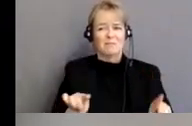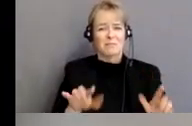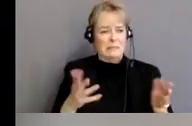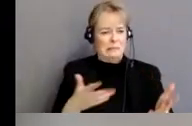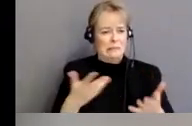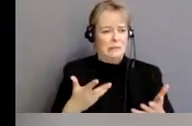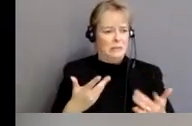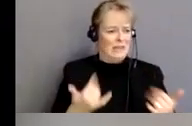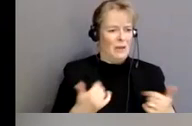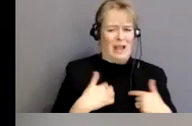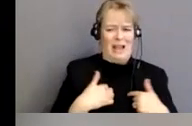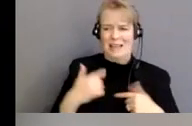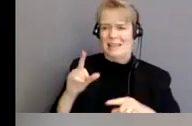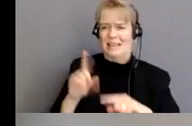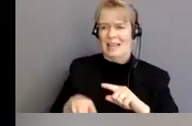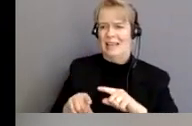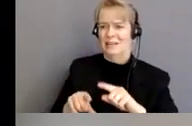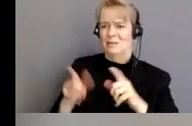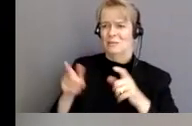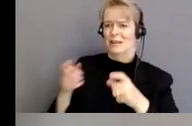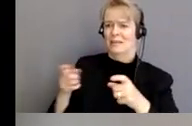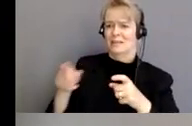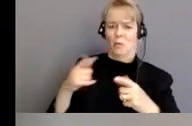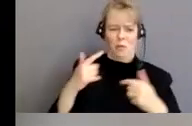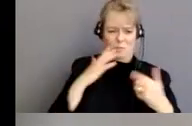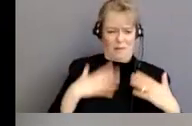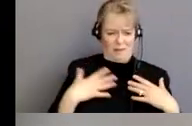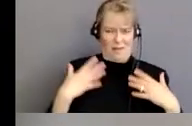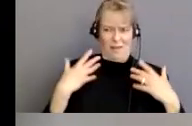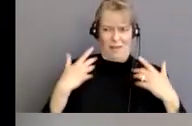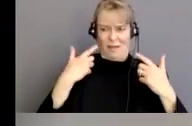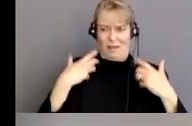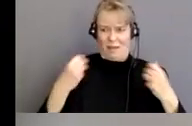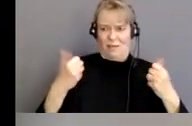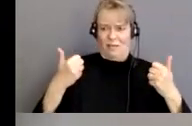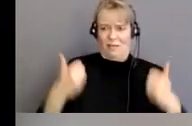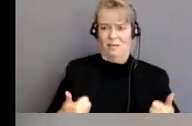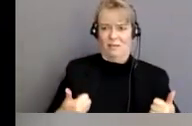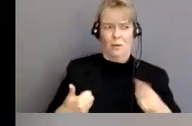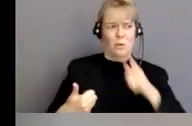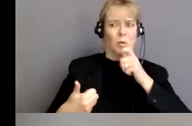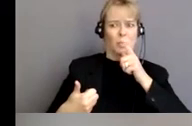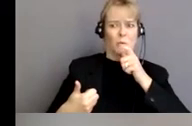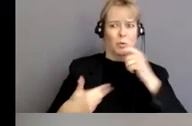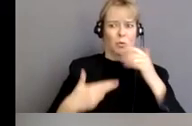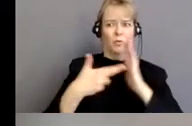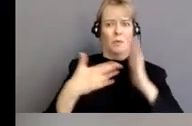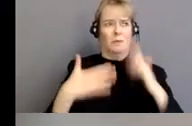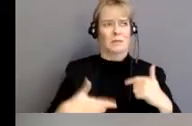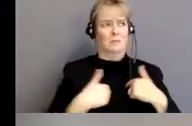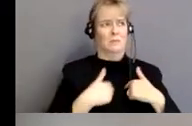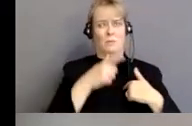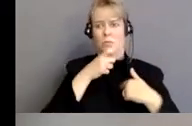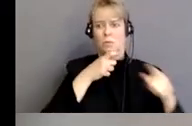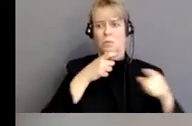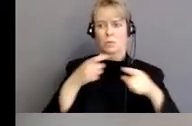someone to make a decision about your health? And who would do that on your behalf? Where would they be able